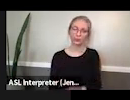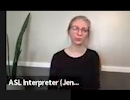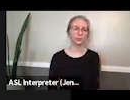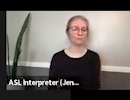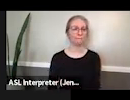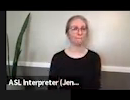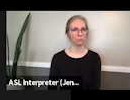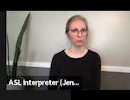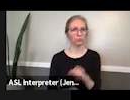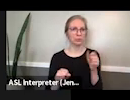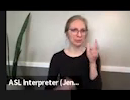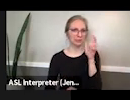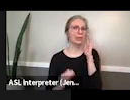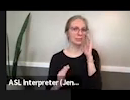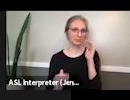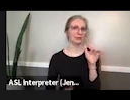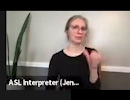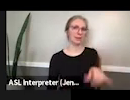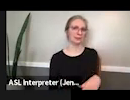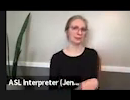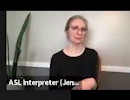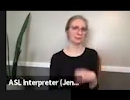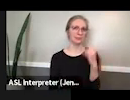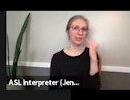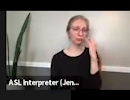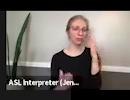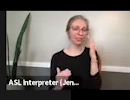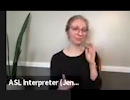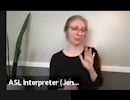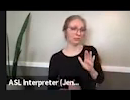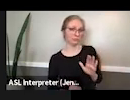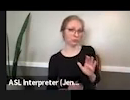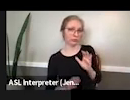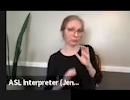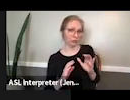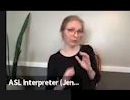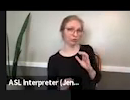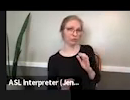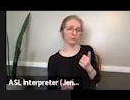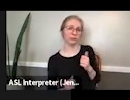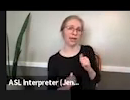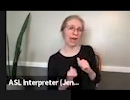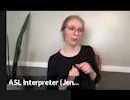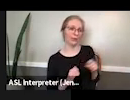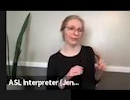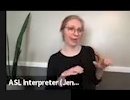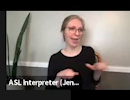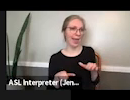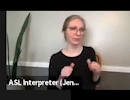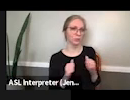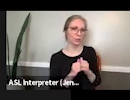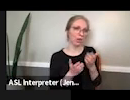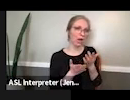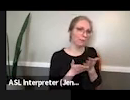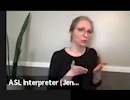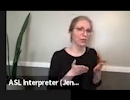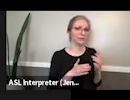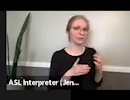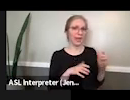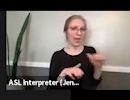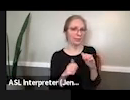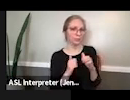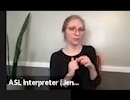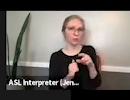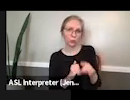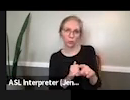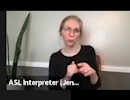Expect that. Because if you expect the child's communicating by the way he acts on objects, acts on you, acts on his